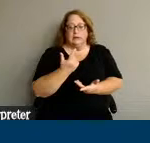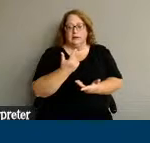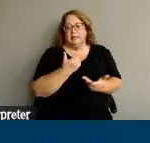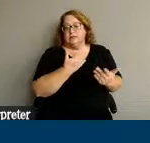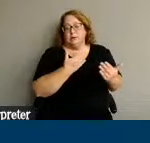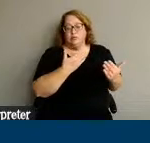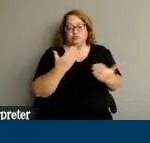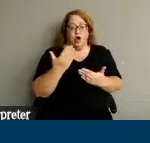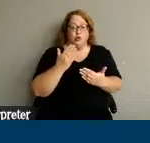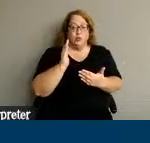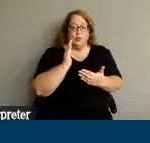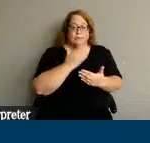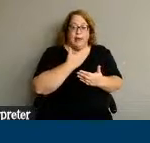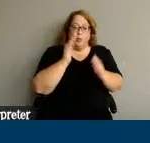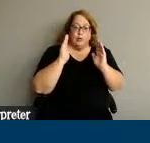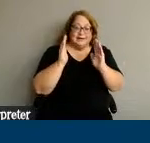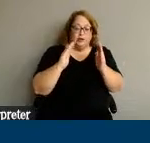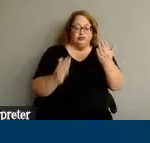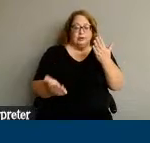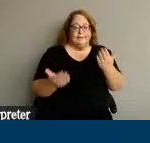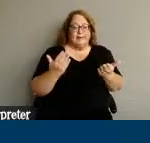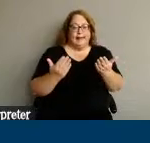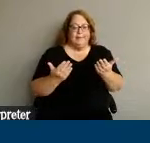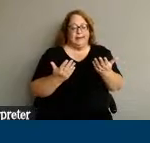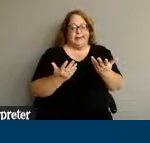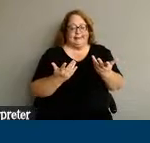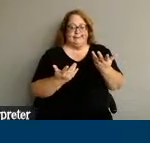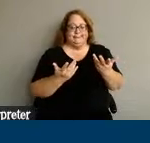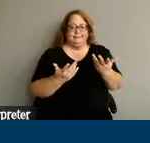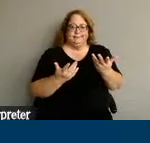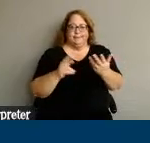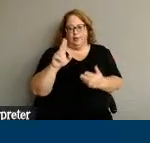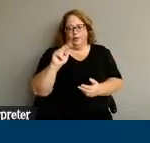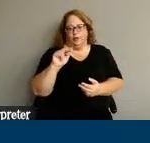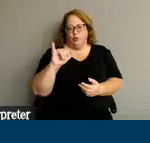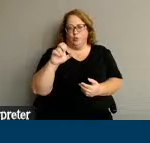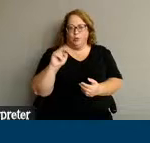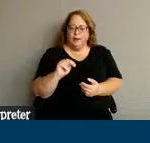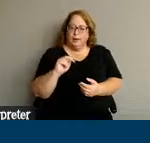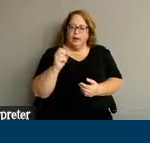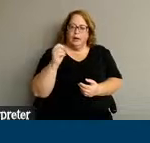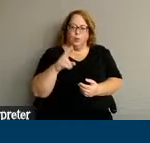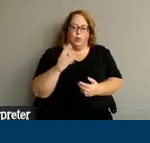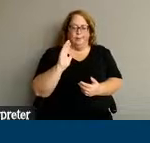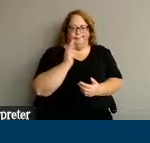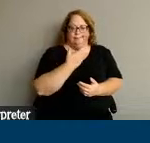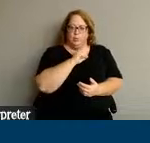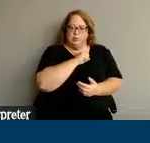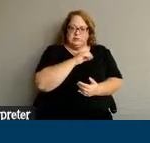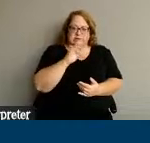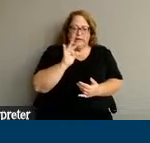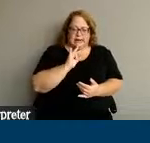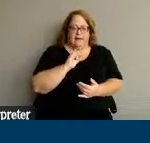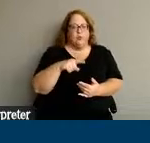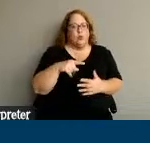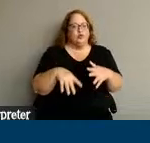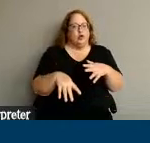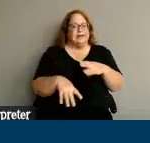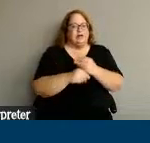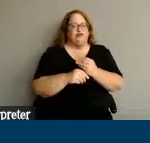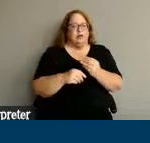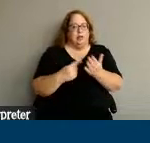to our attention, perhaps by, the union and or our staff, those are